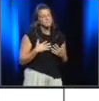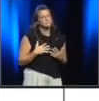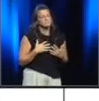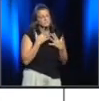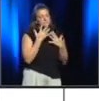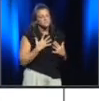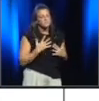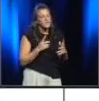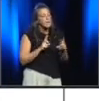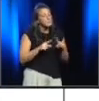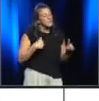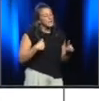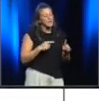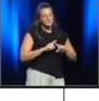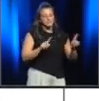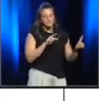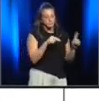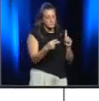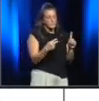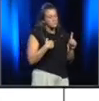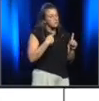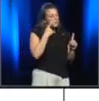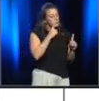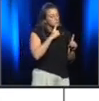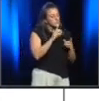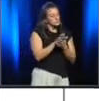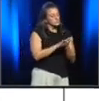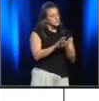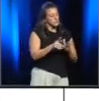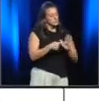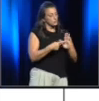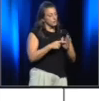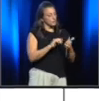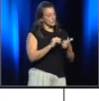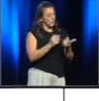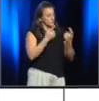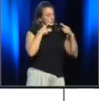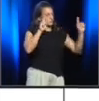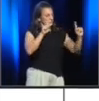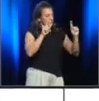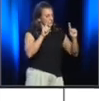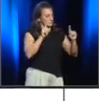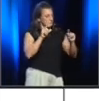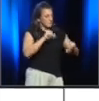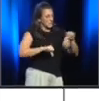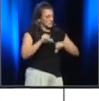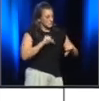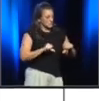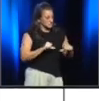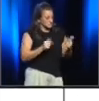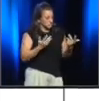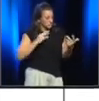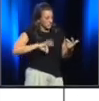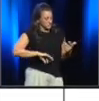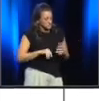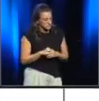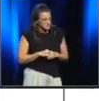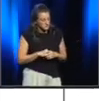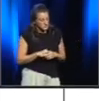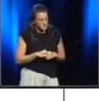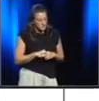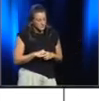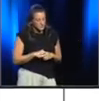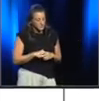I see it in a different way. I see this just as a nice illustration of how science actually works. Science rarely delivers